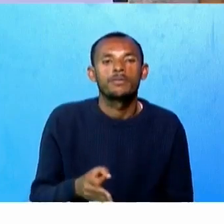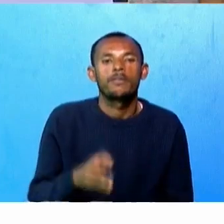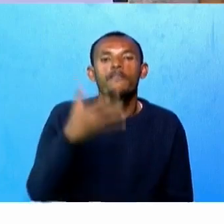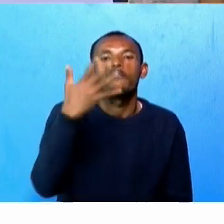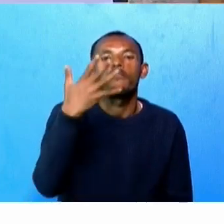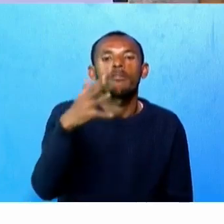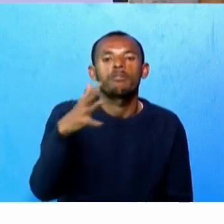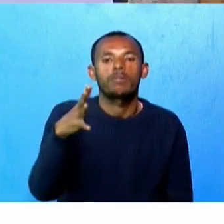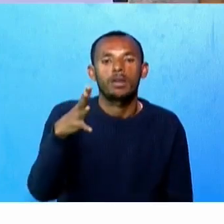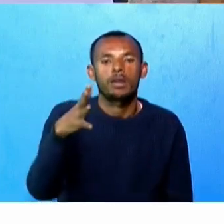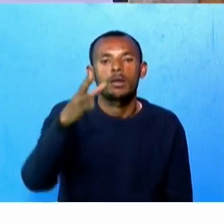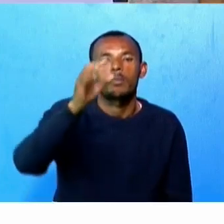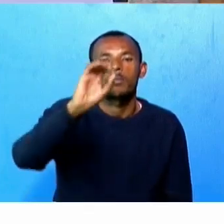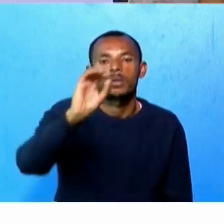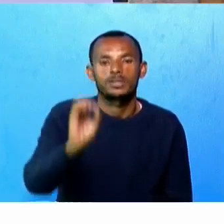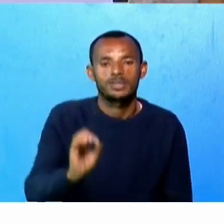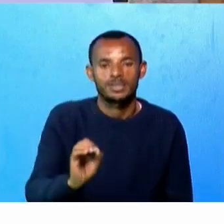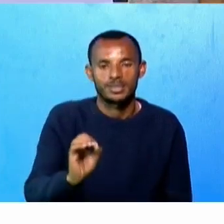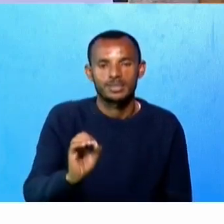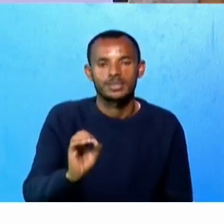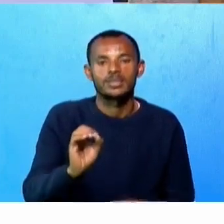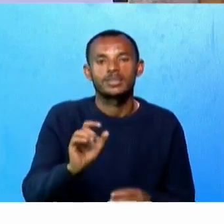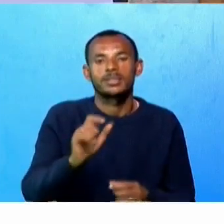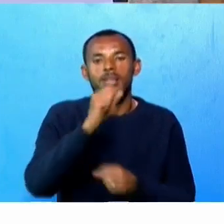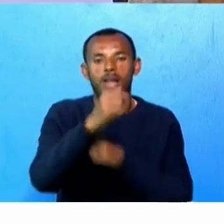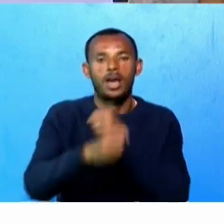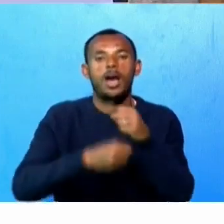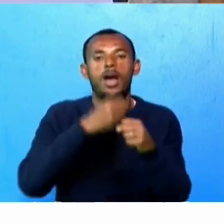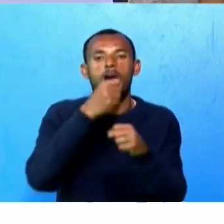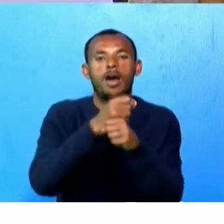15% per annum,